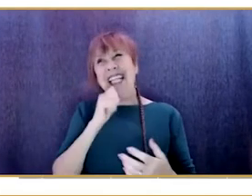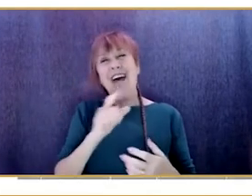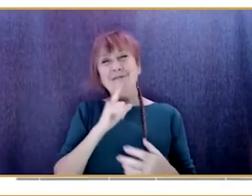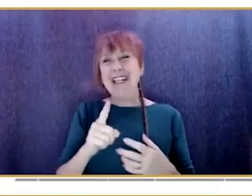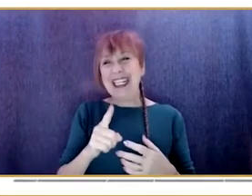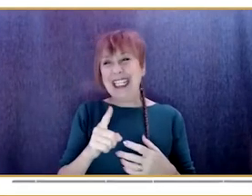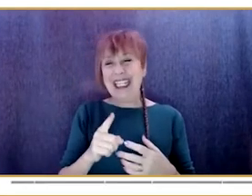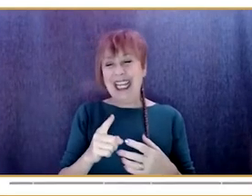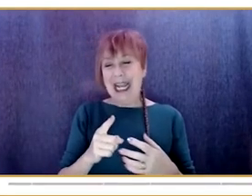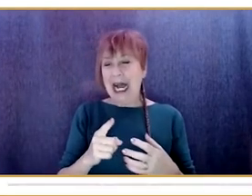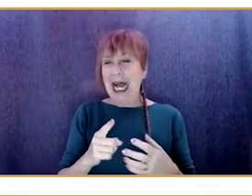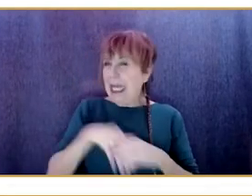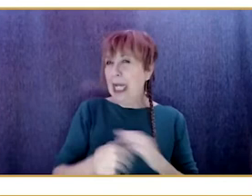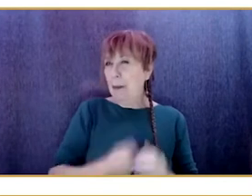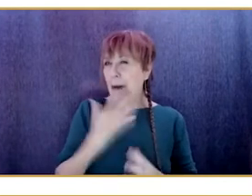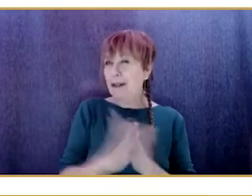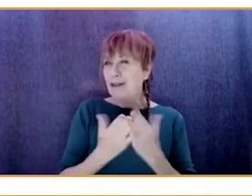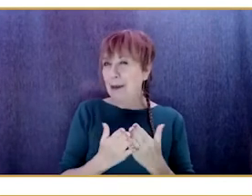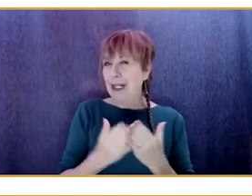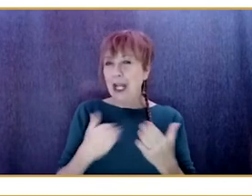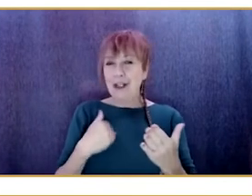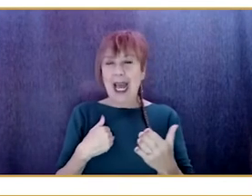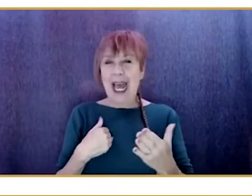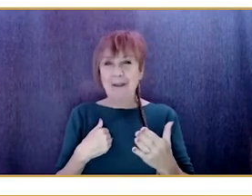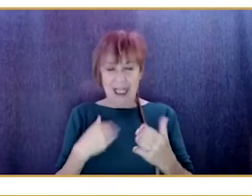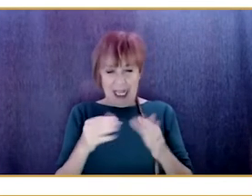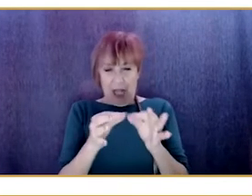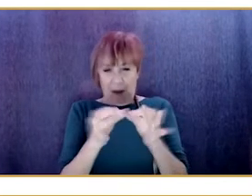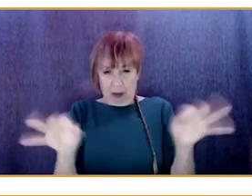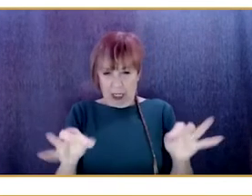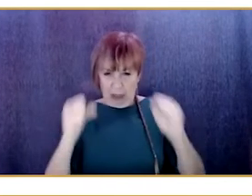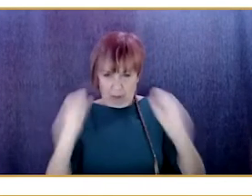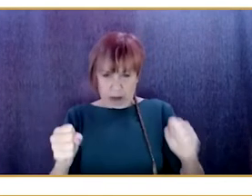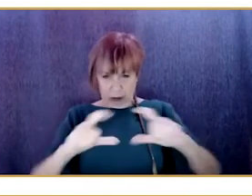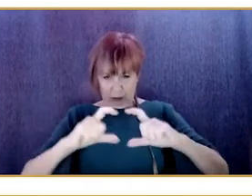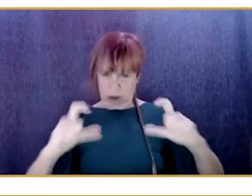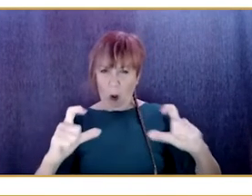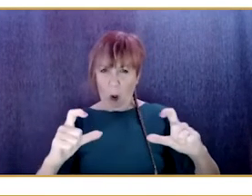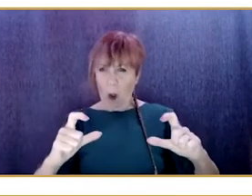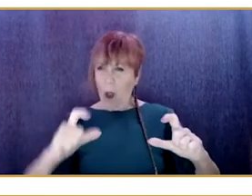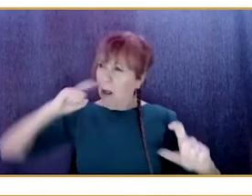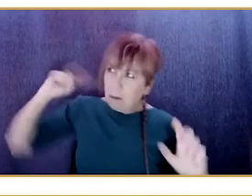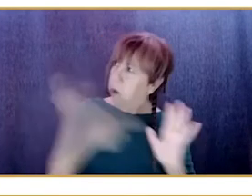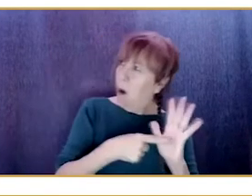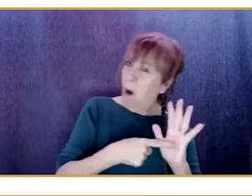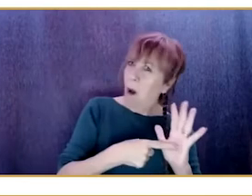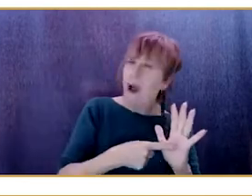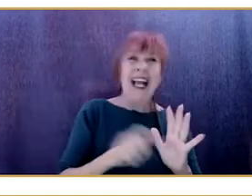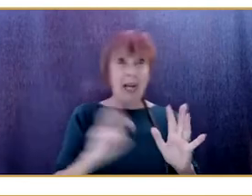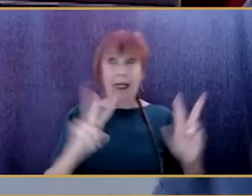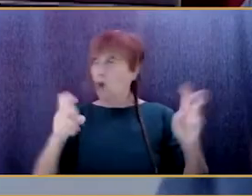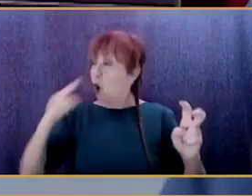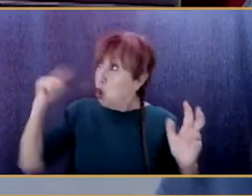less so in poetry To have phrases in the text larger You can think about them as pull